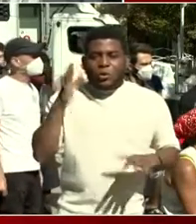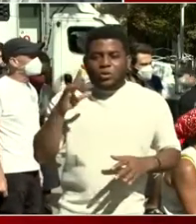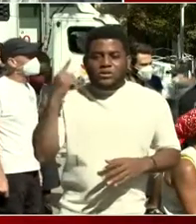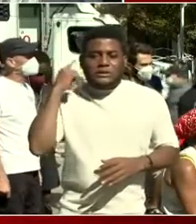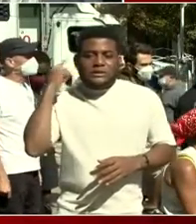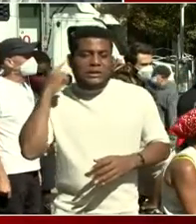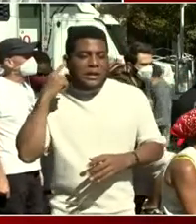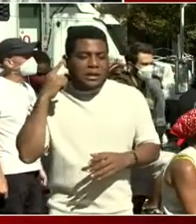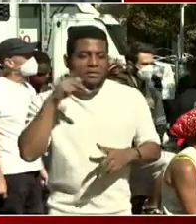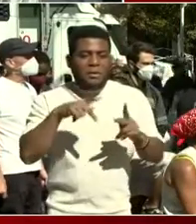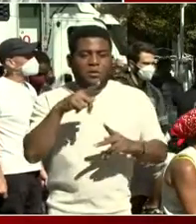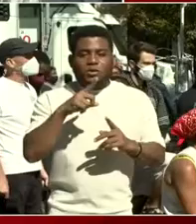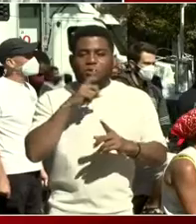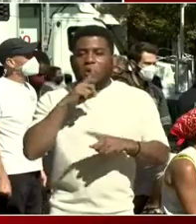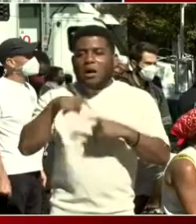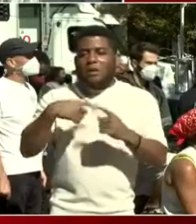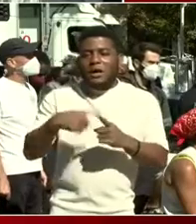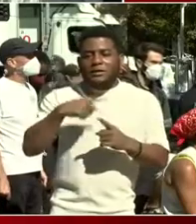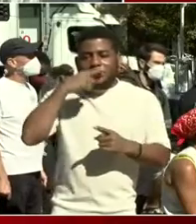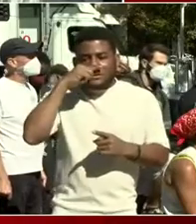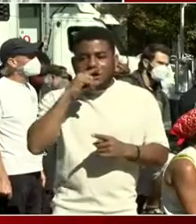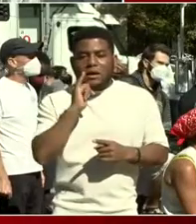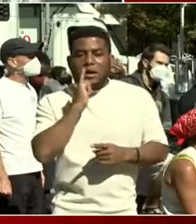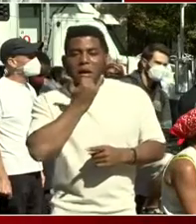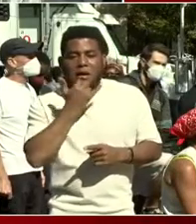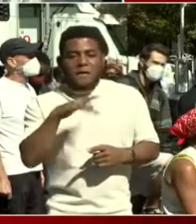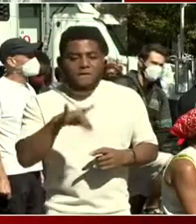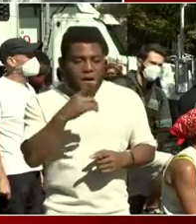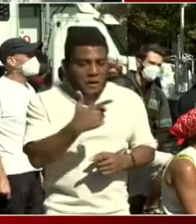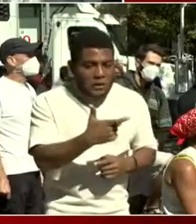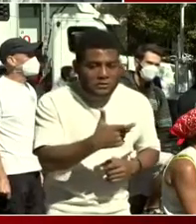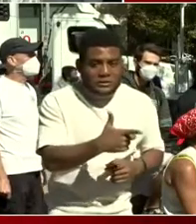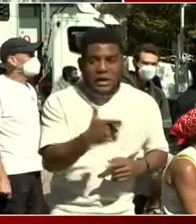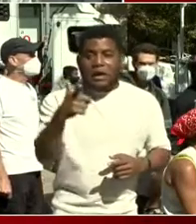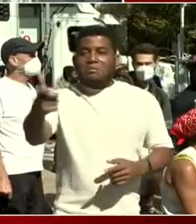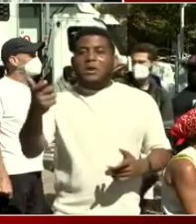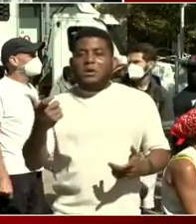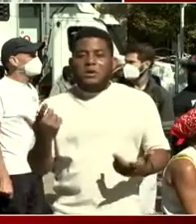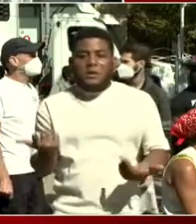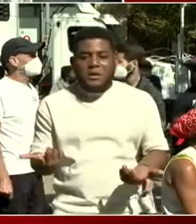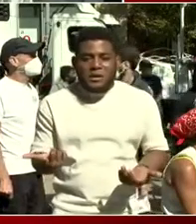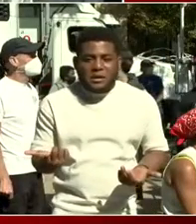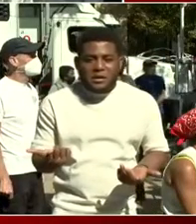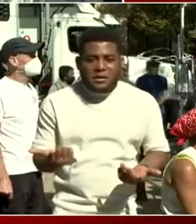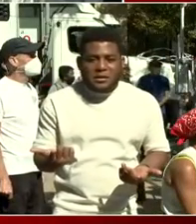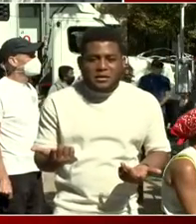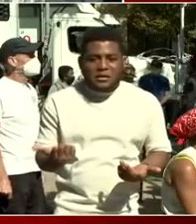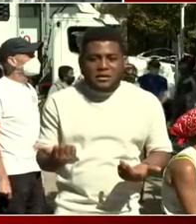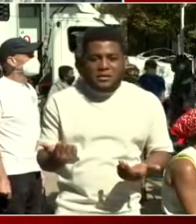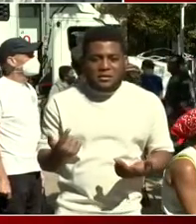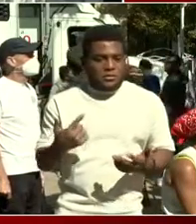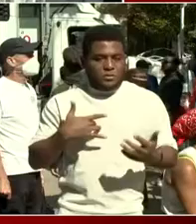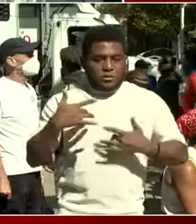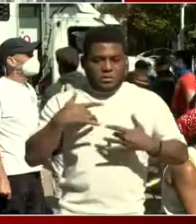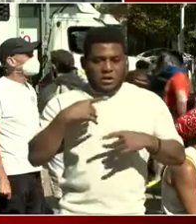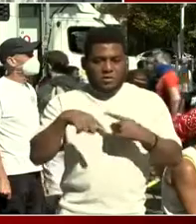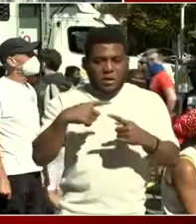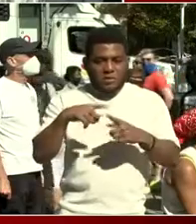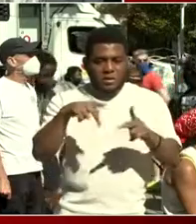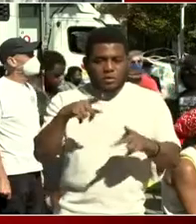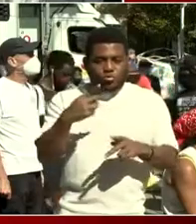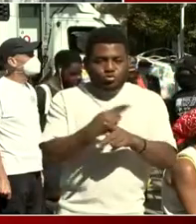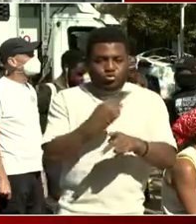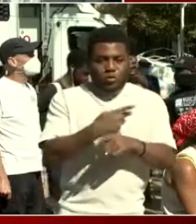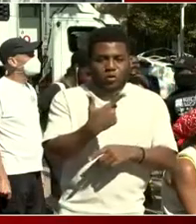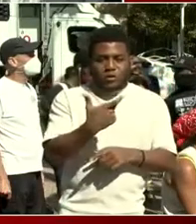shooting their cousins or friends. I'm concerned about people using them if they are not